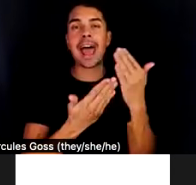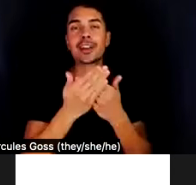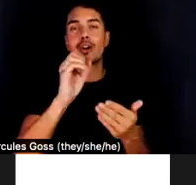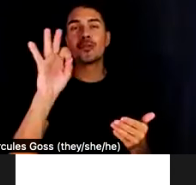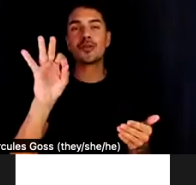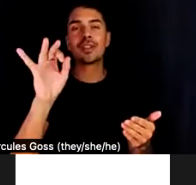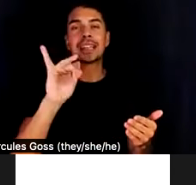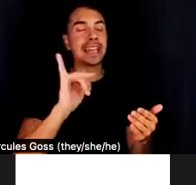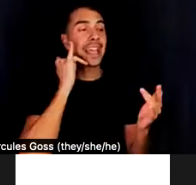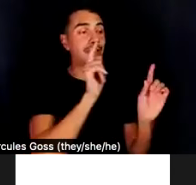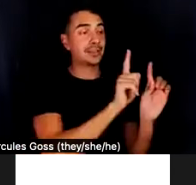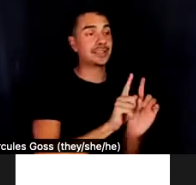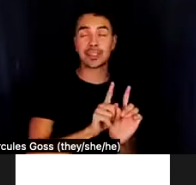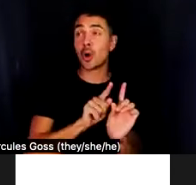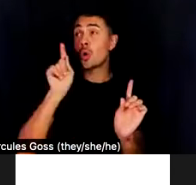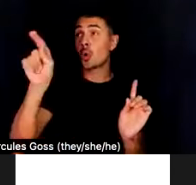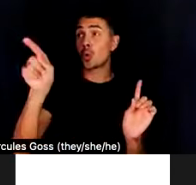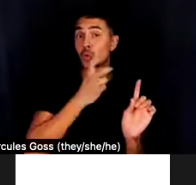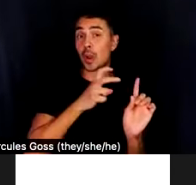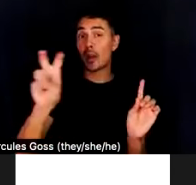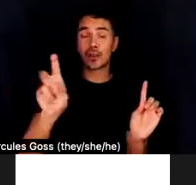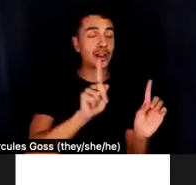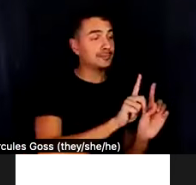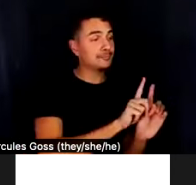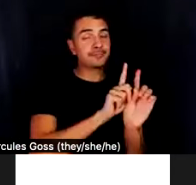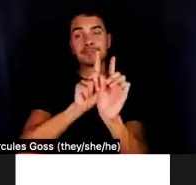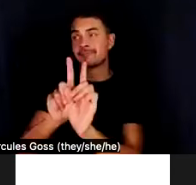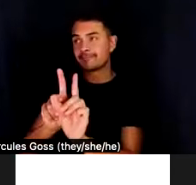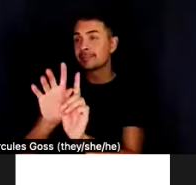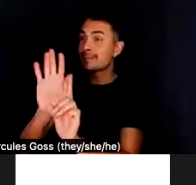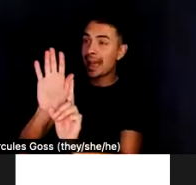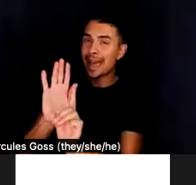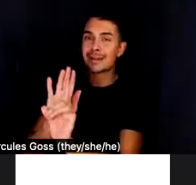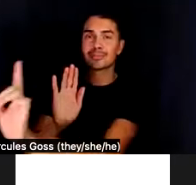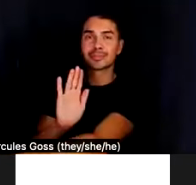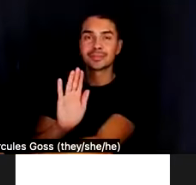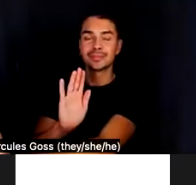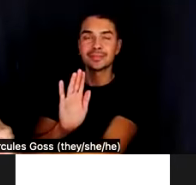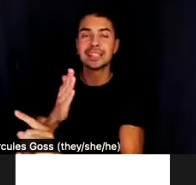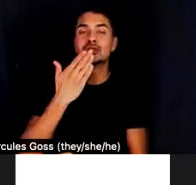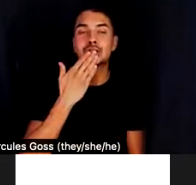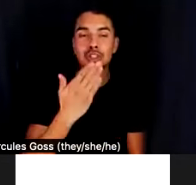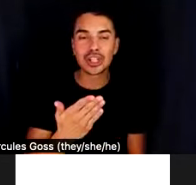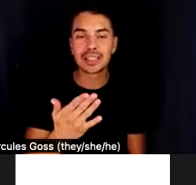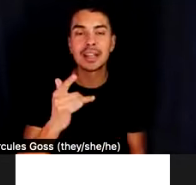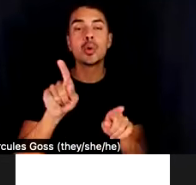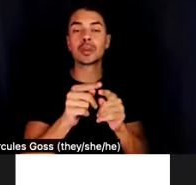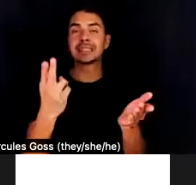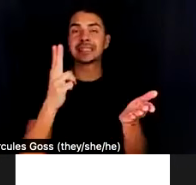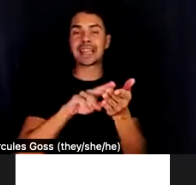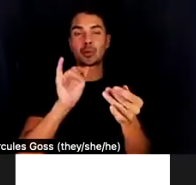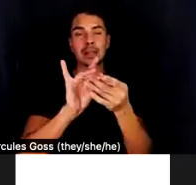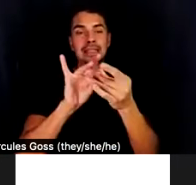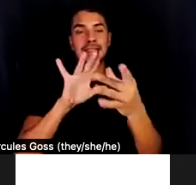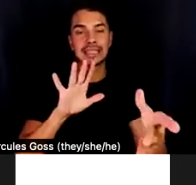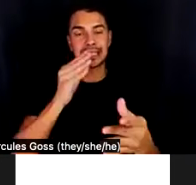you get them to sign a release, then they know that you're working together with that person that you're handing them off to, so that